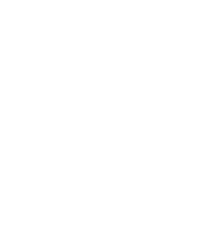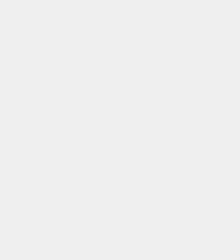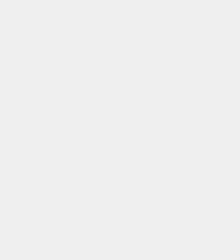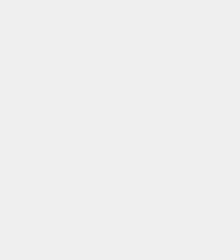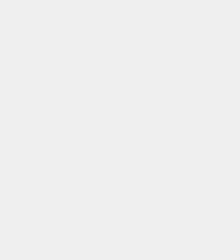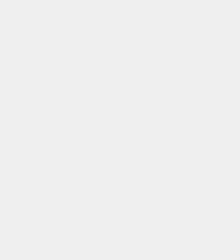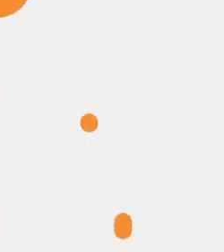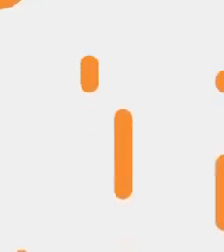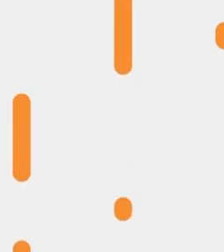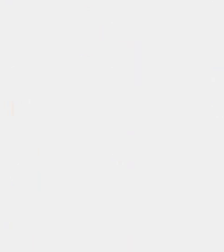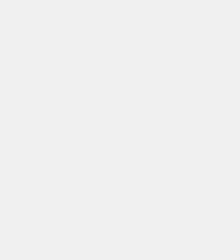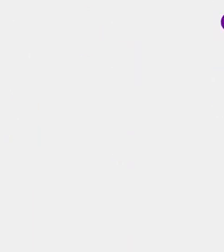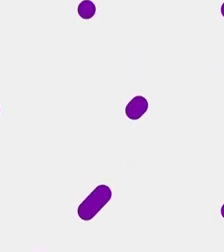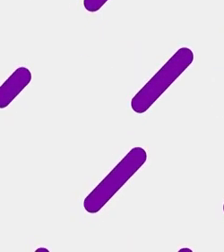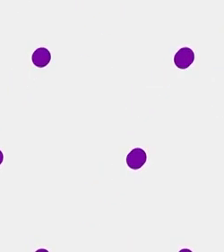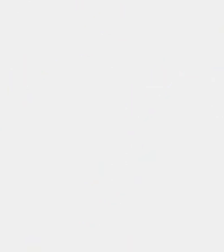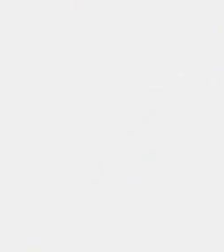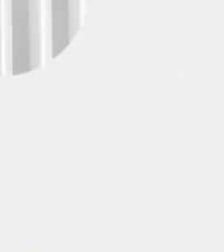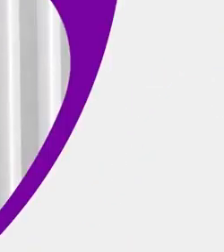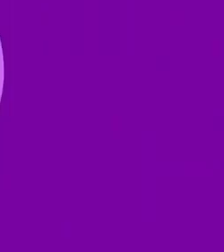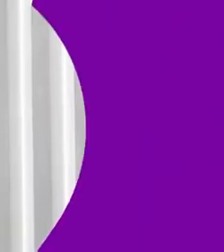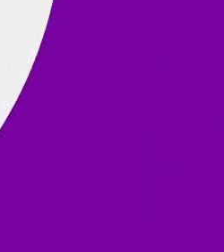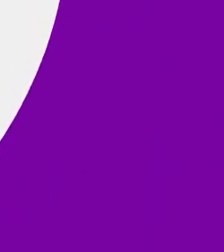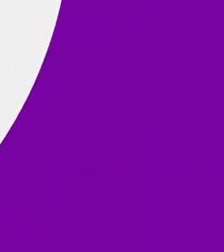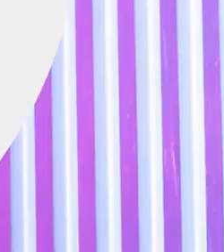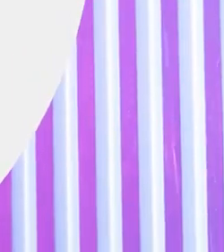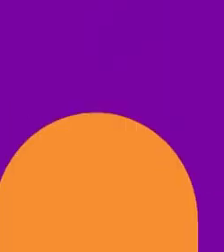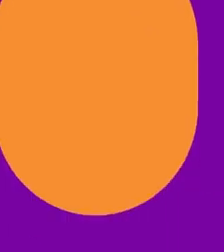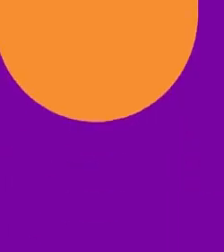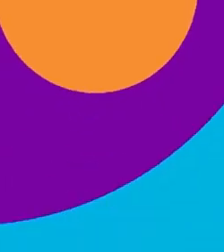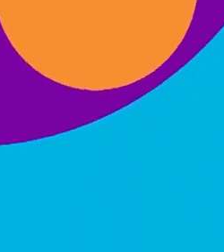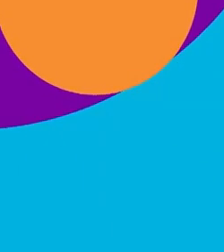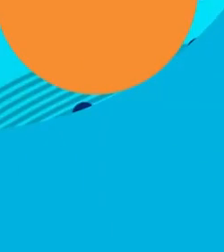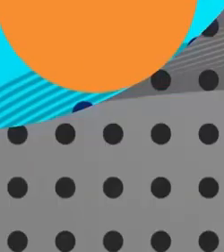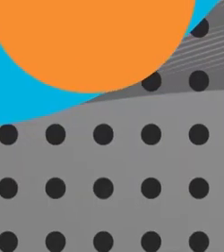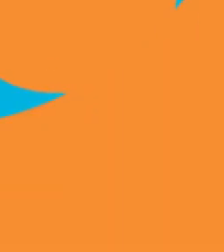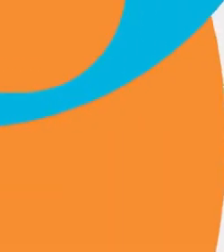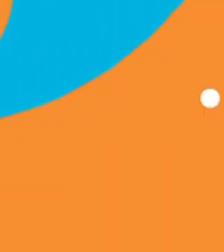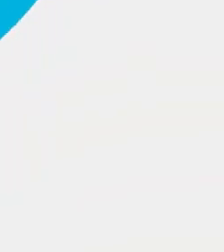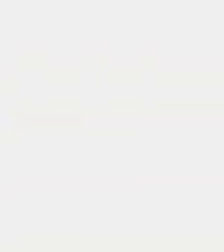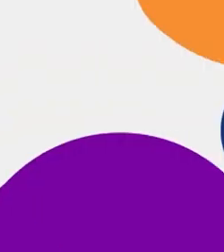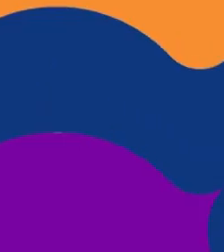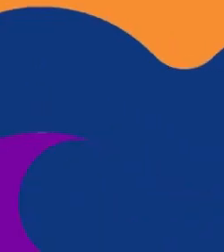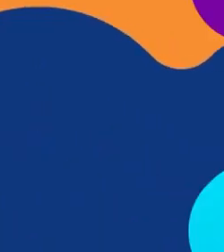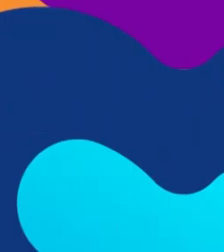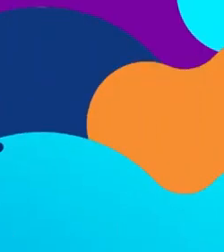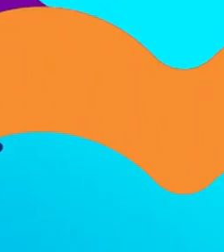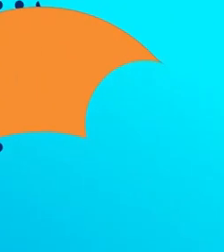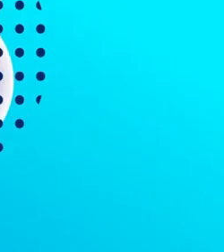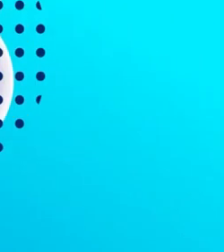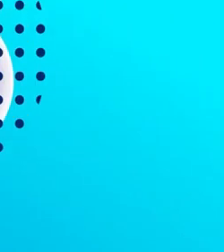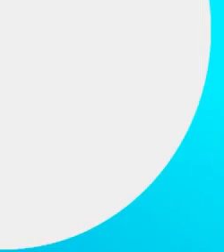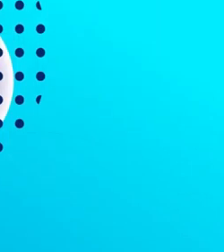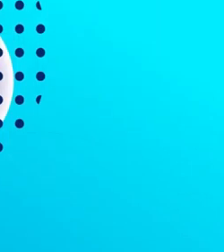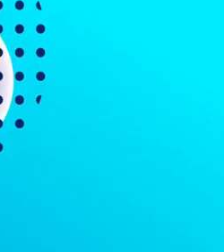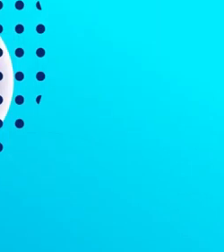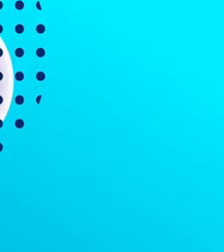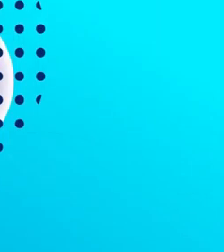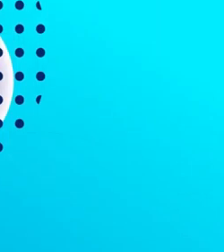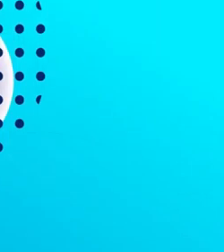And this brings us to the wonderful part of the session. It's time for us to take a break.